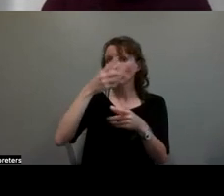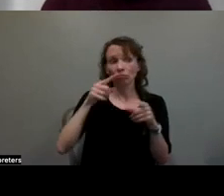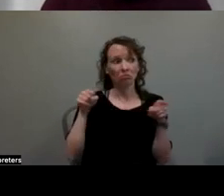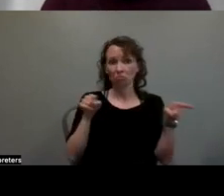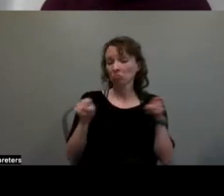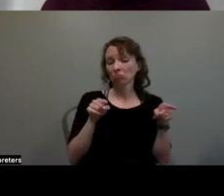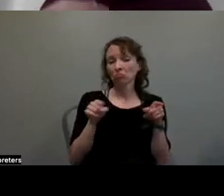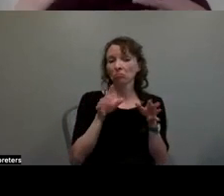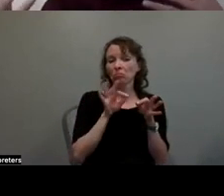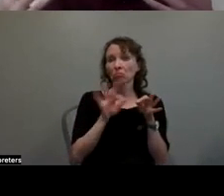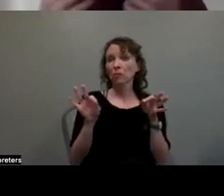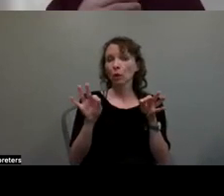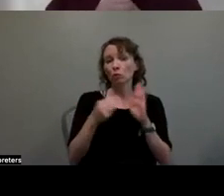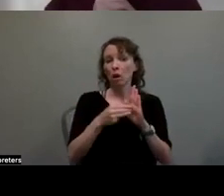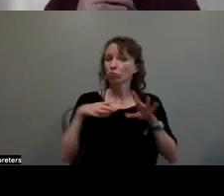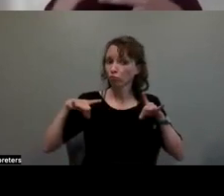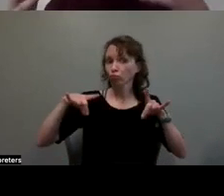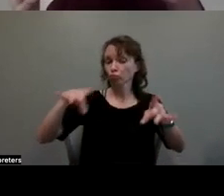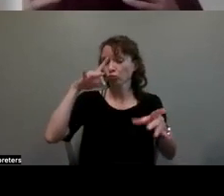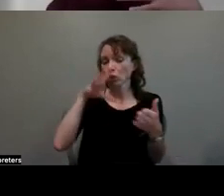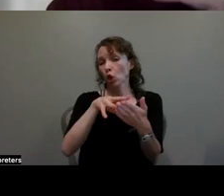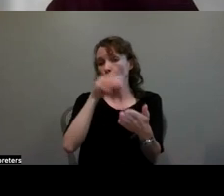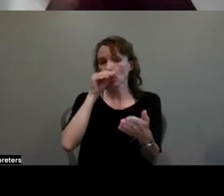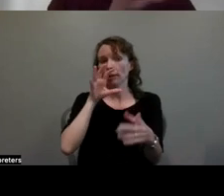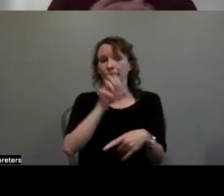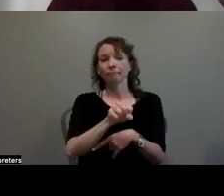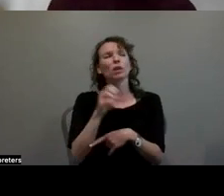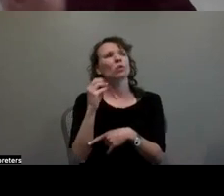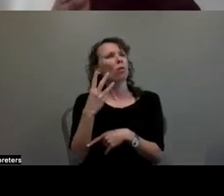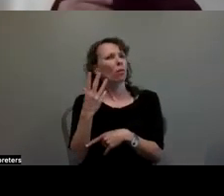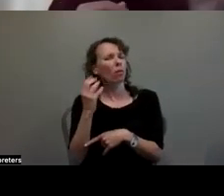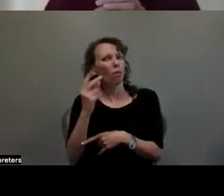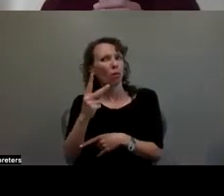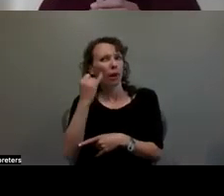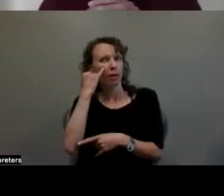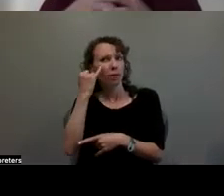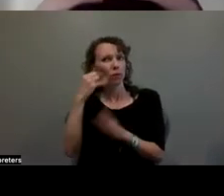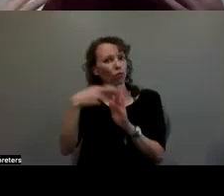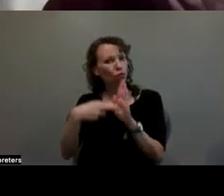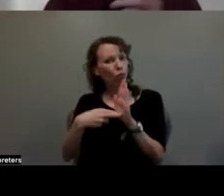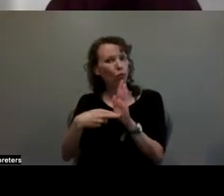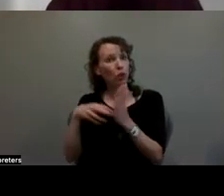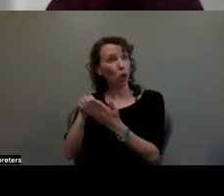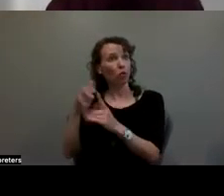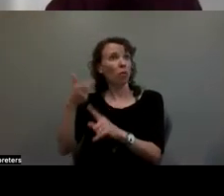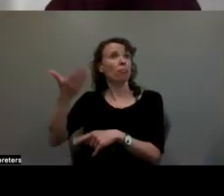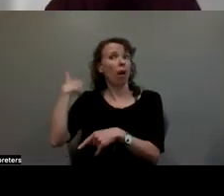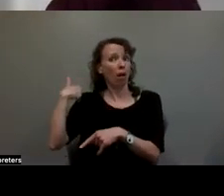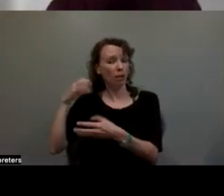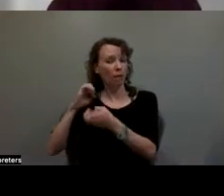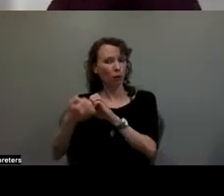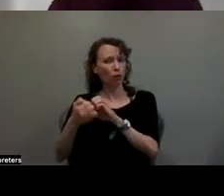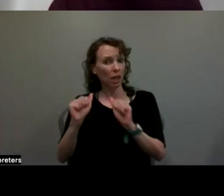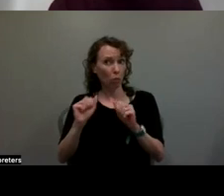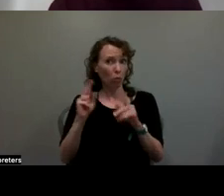language models. So the big question is, can these rules that are learned on past evolution help guide evolution